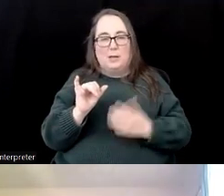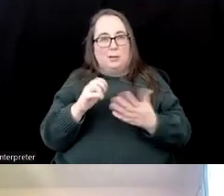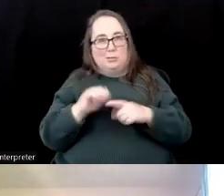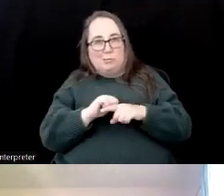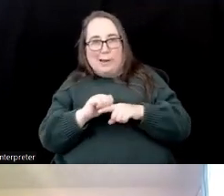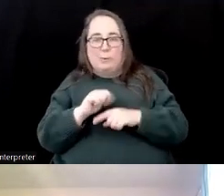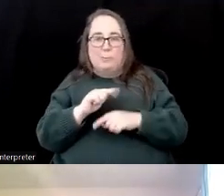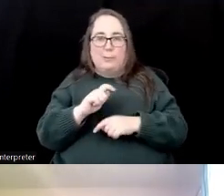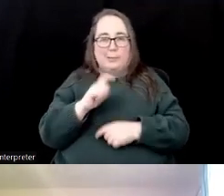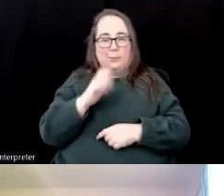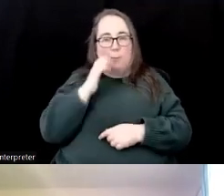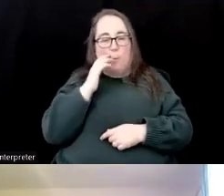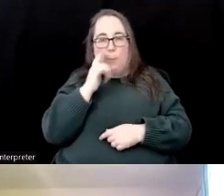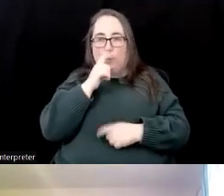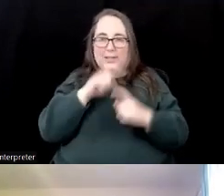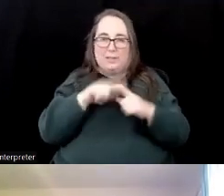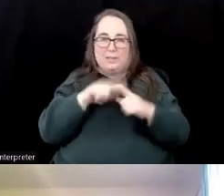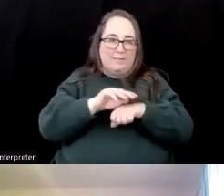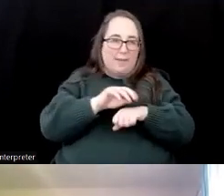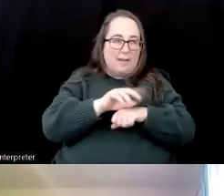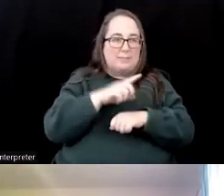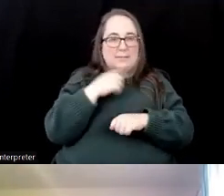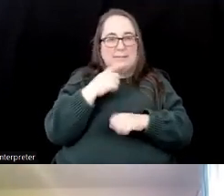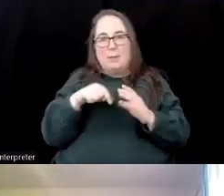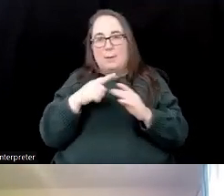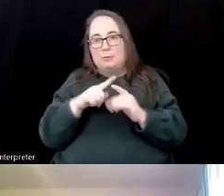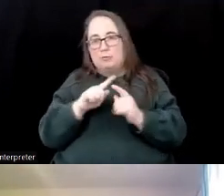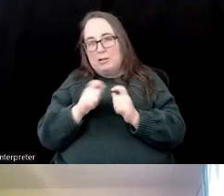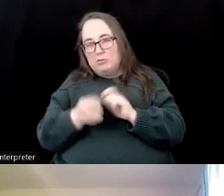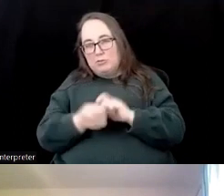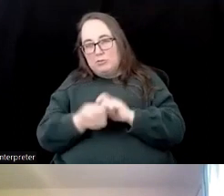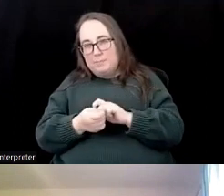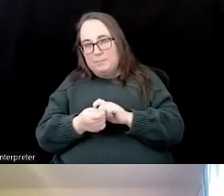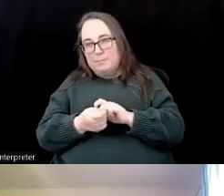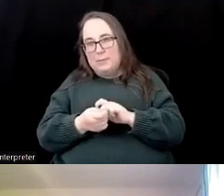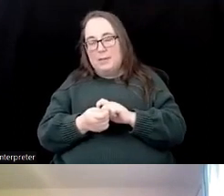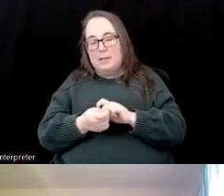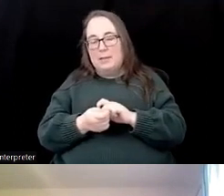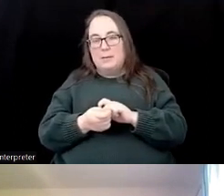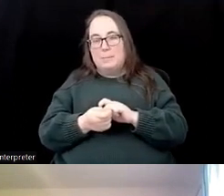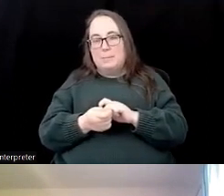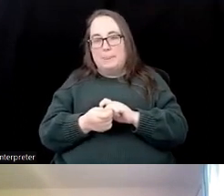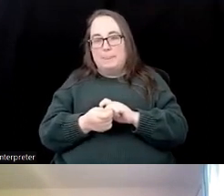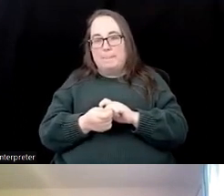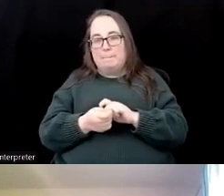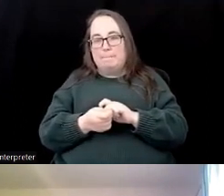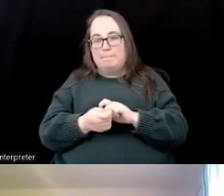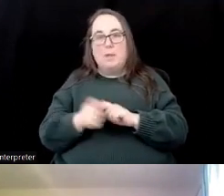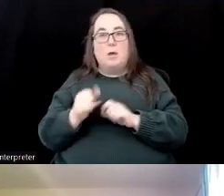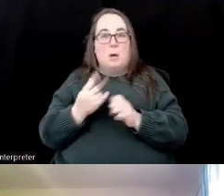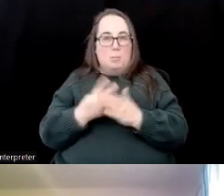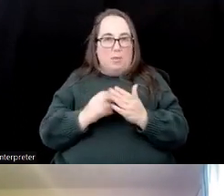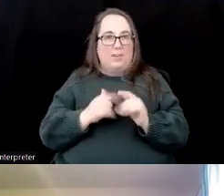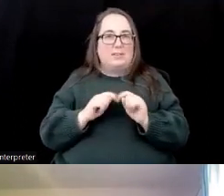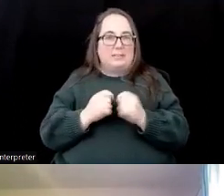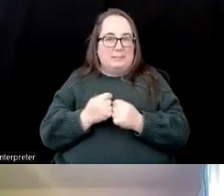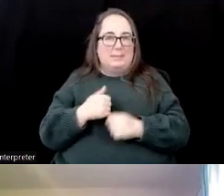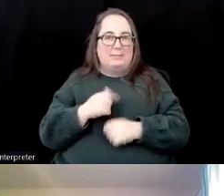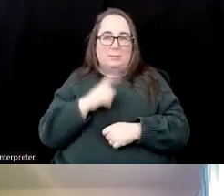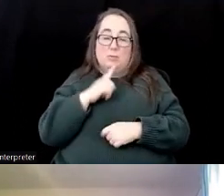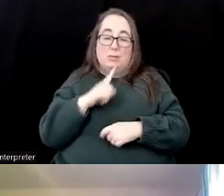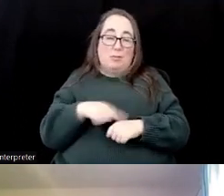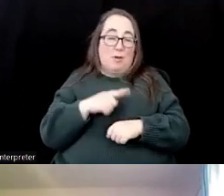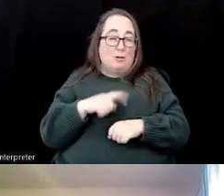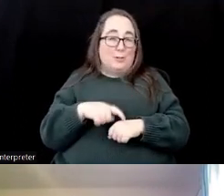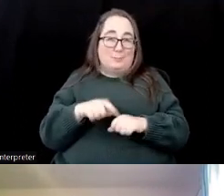need to advise and tell about changes. And we've also, both of our teams have some really long-term